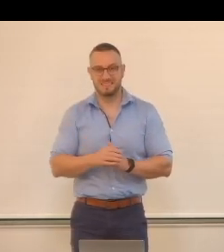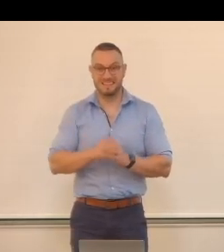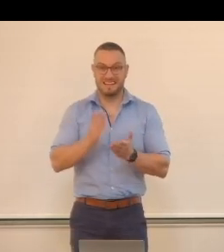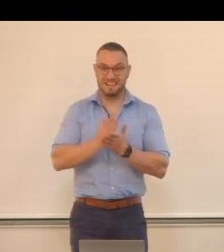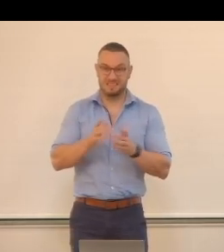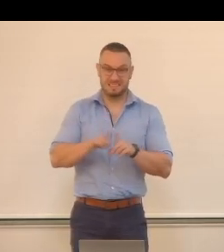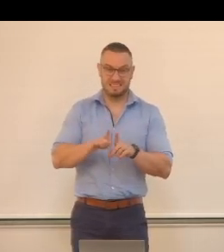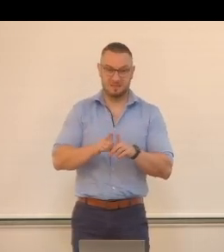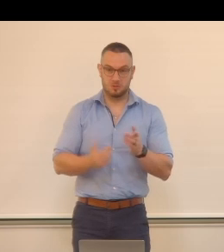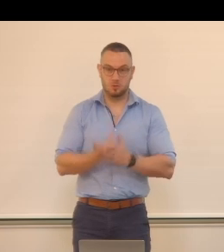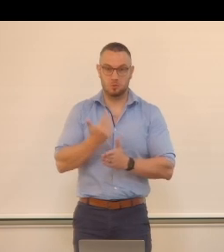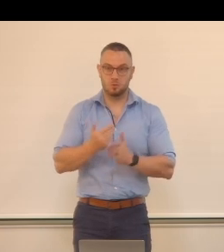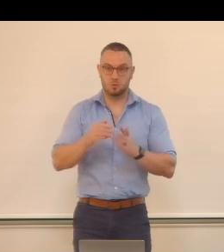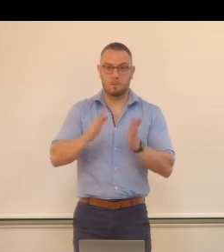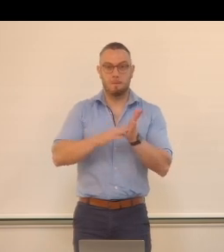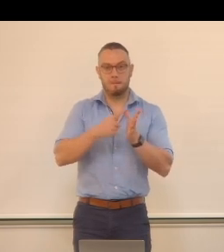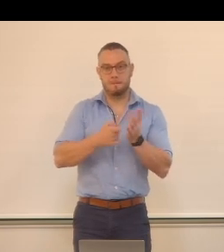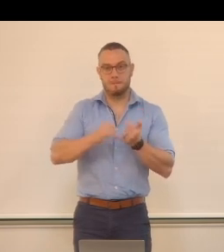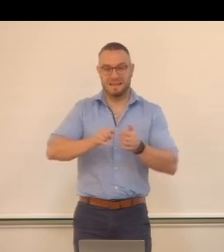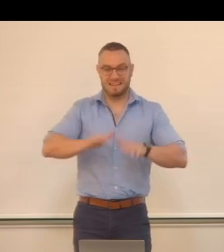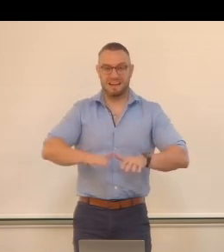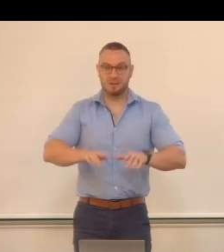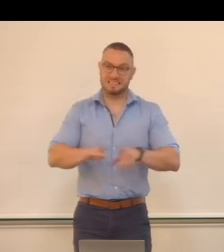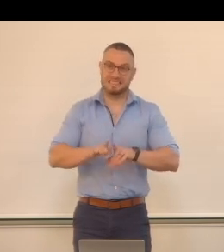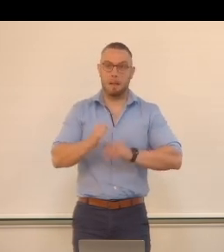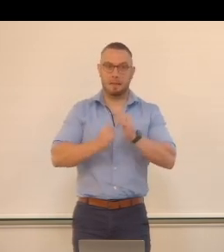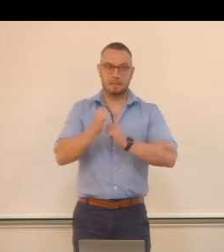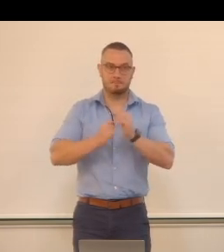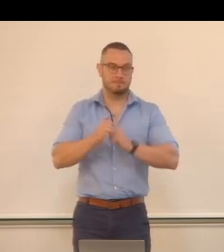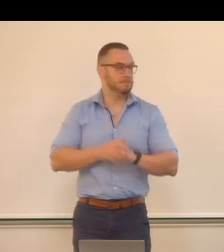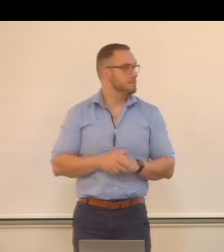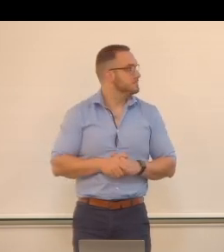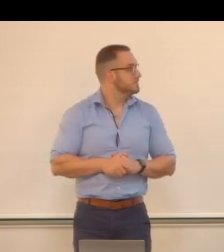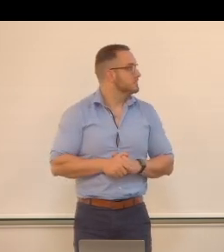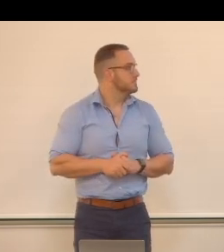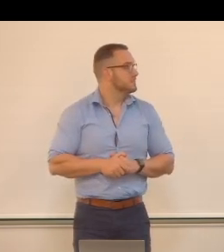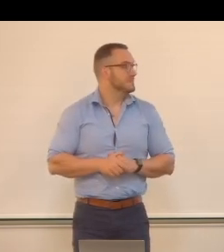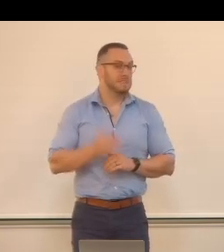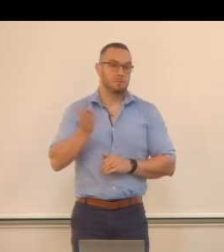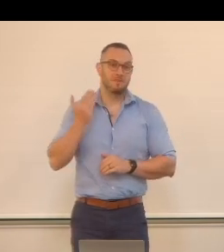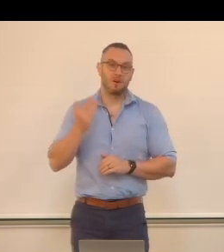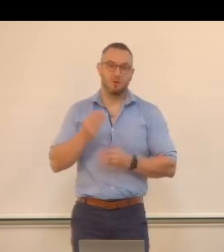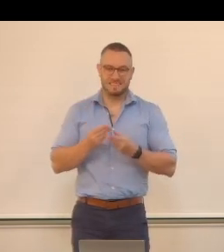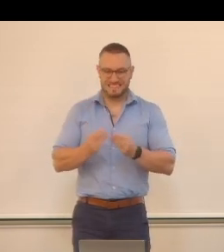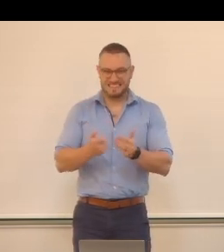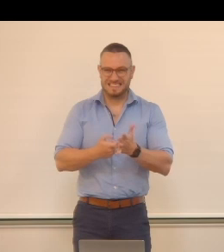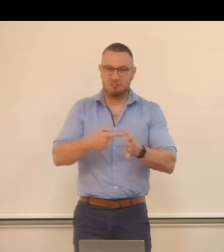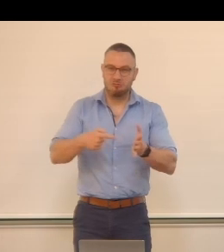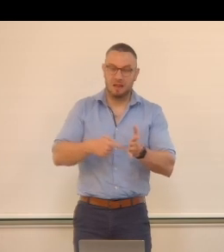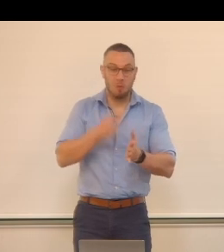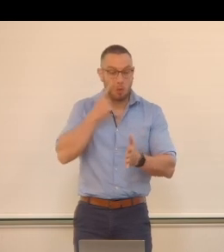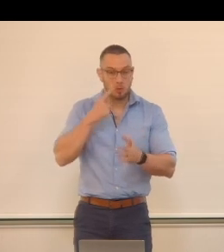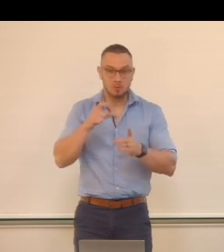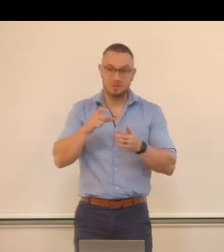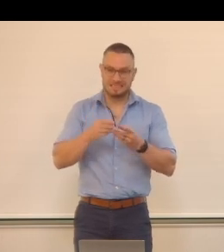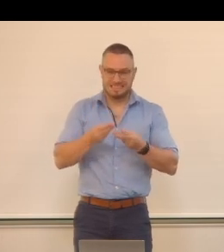new CHAPIA Mars analog. They're both in that same high bay. It used to be the desert rats habitat. If you look up desert